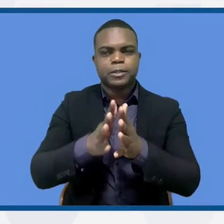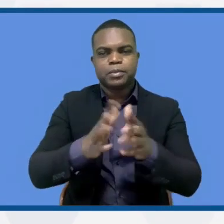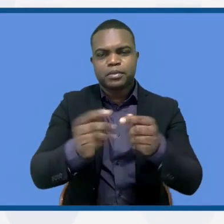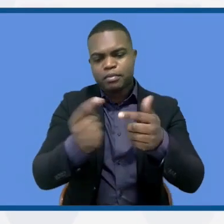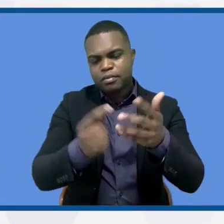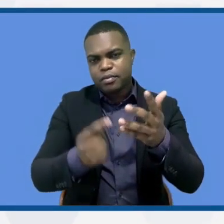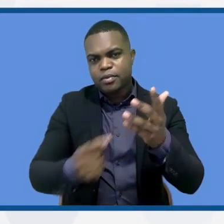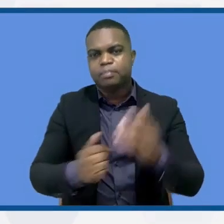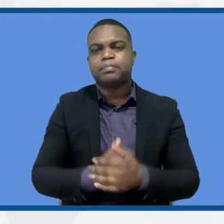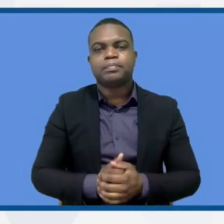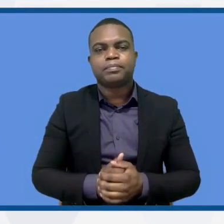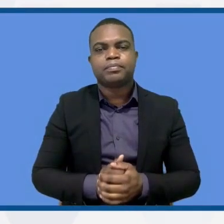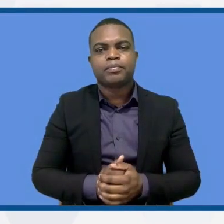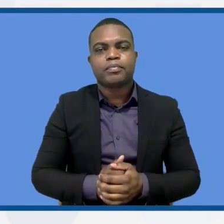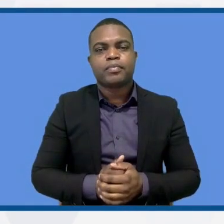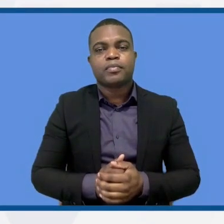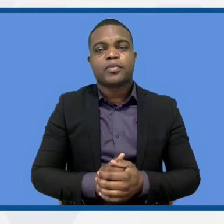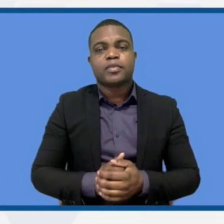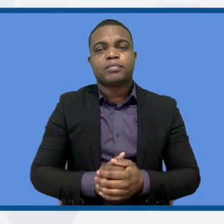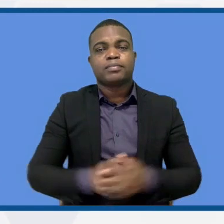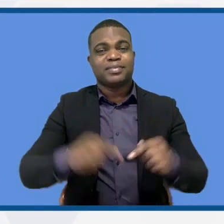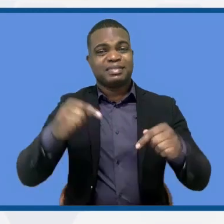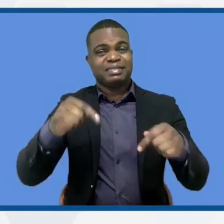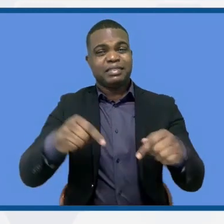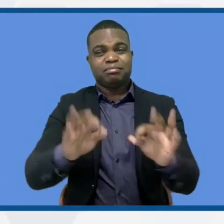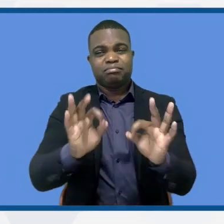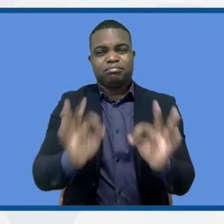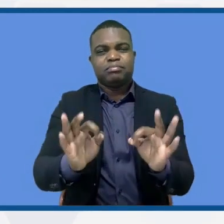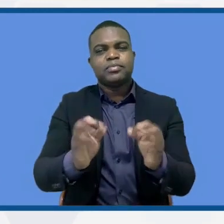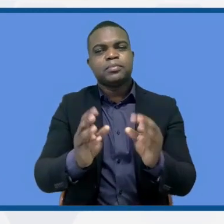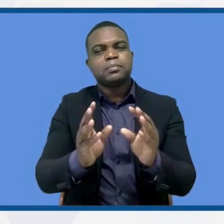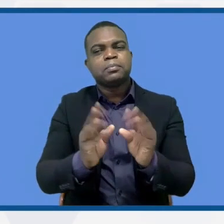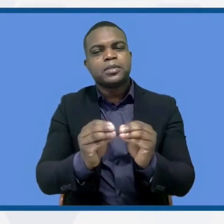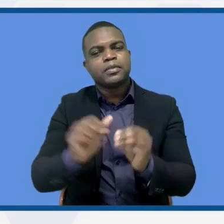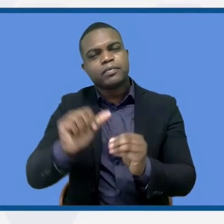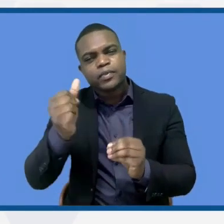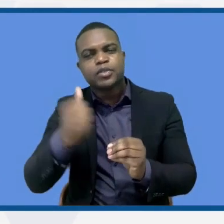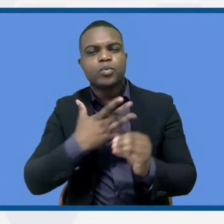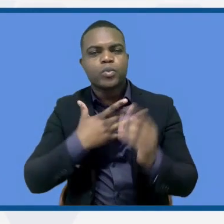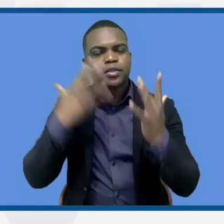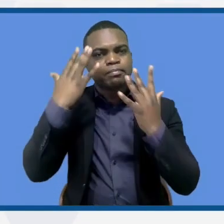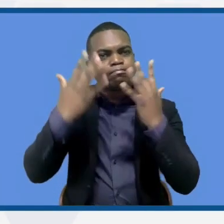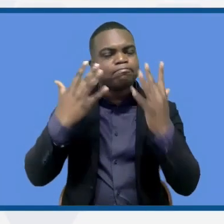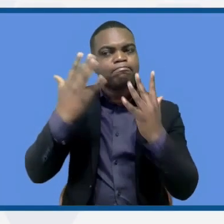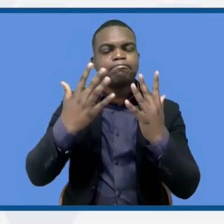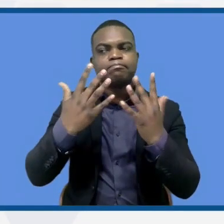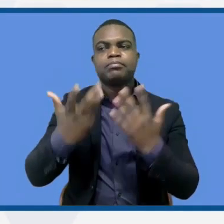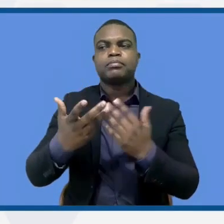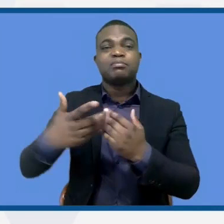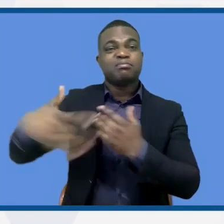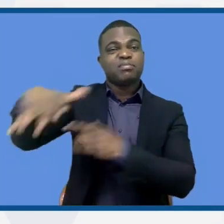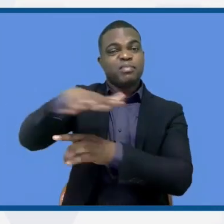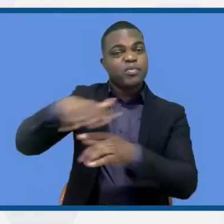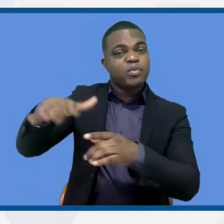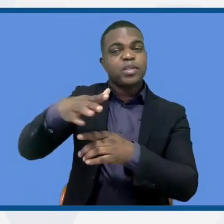started planning and discussions around this session, we wanted intentionally to not just address the gray